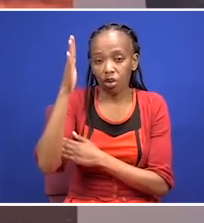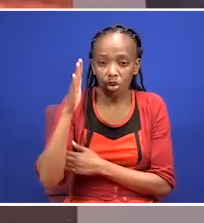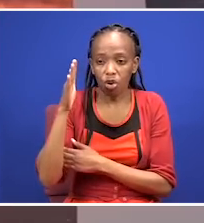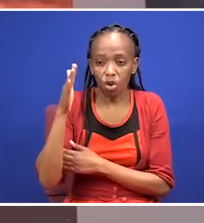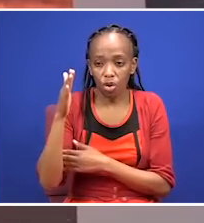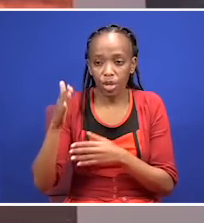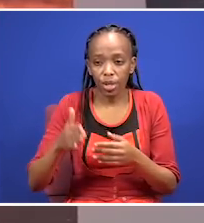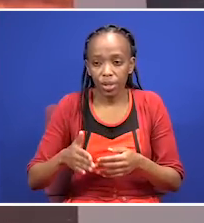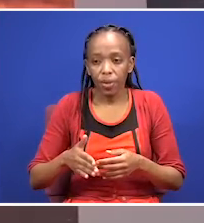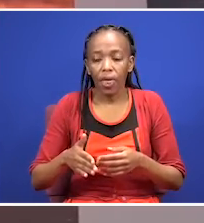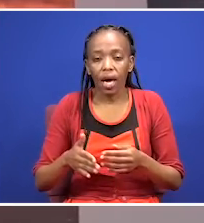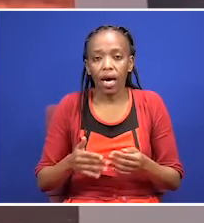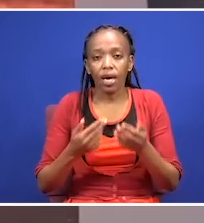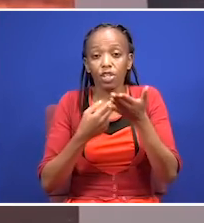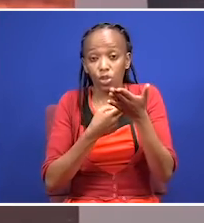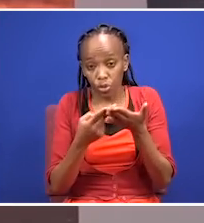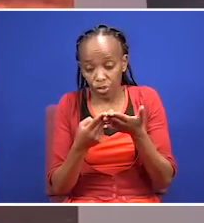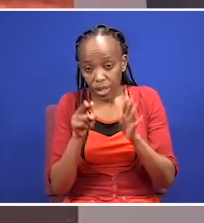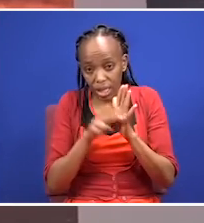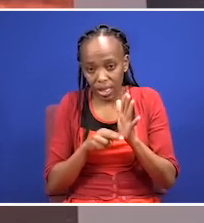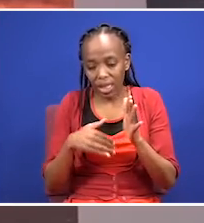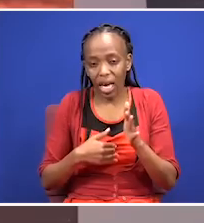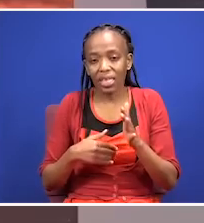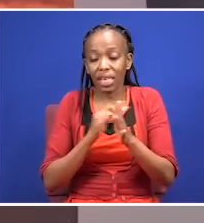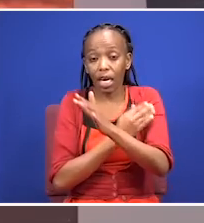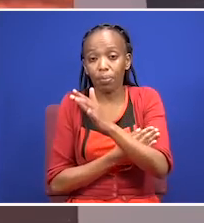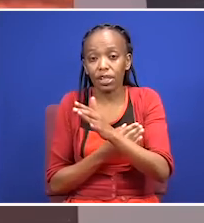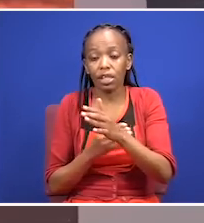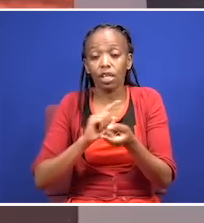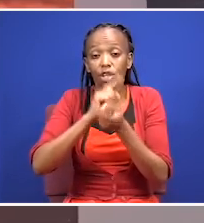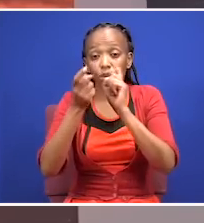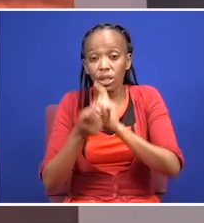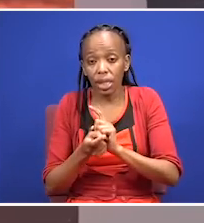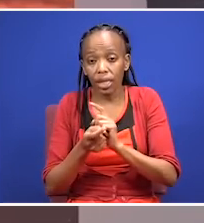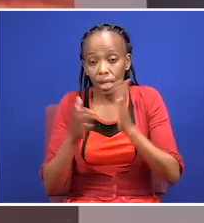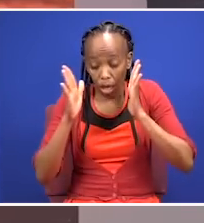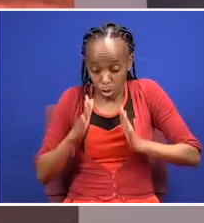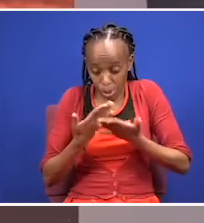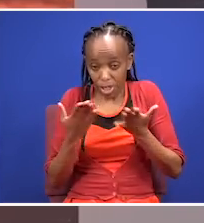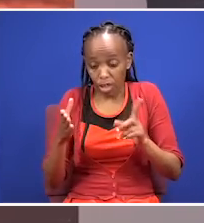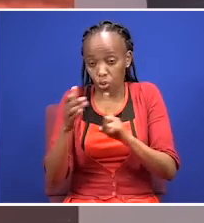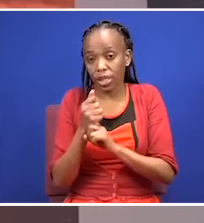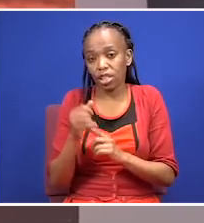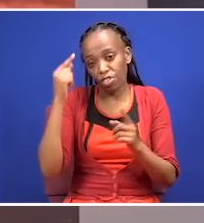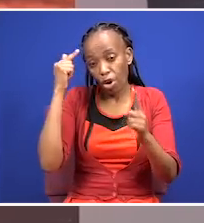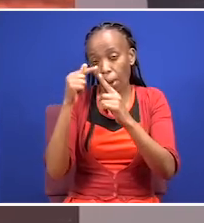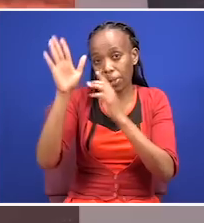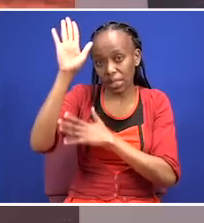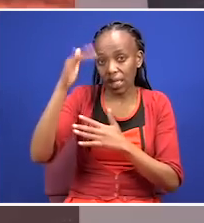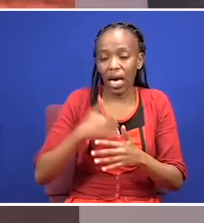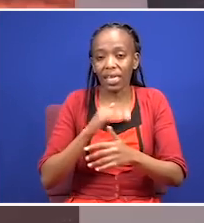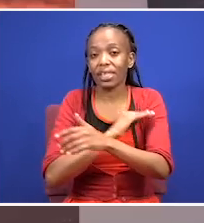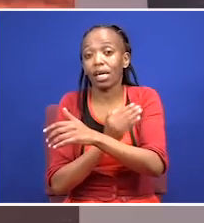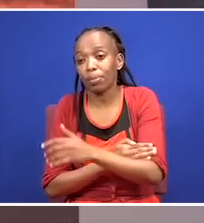being sovereign has capacity to overrule human deeds to achieve his purposes he has that